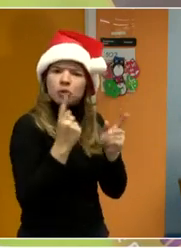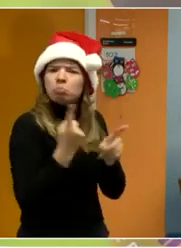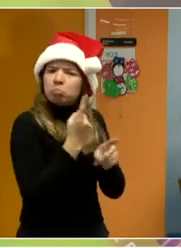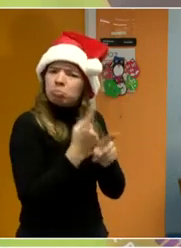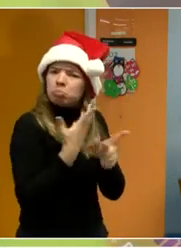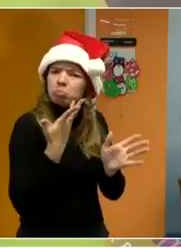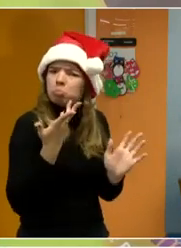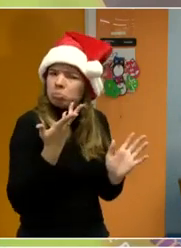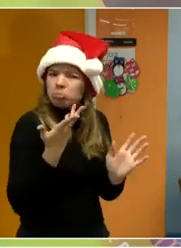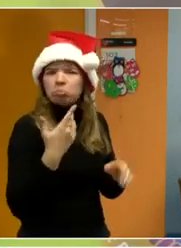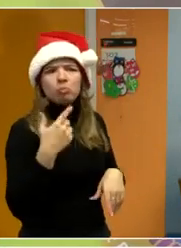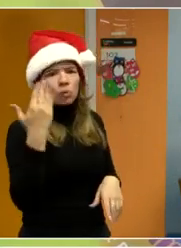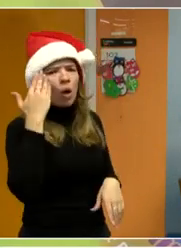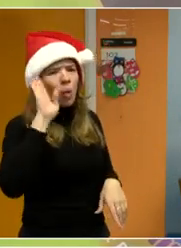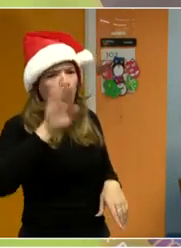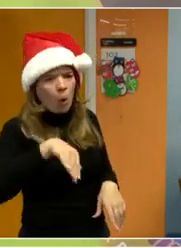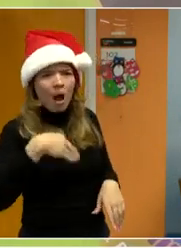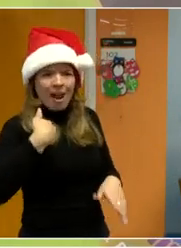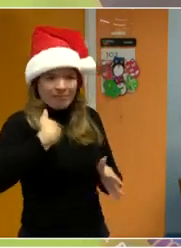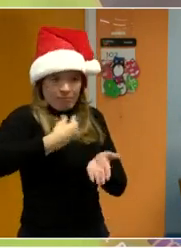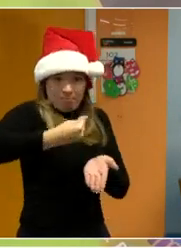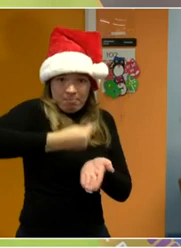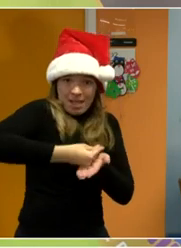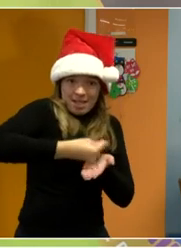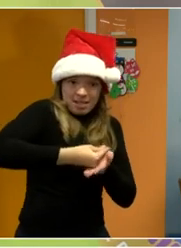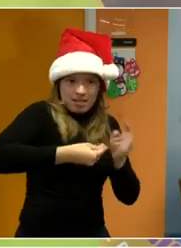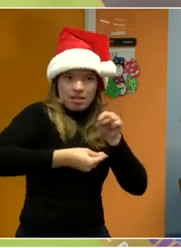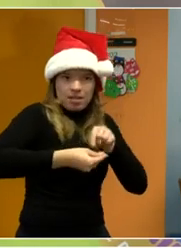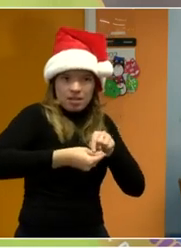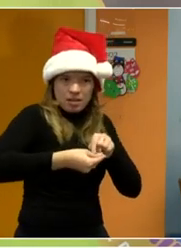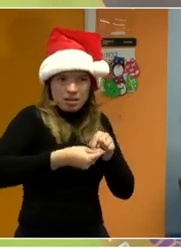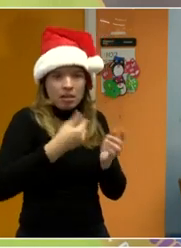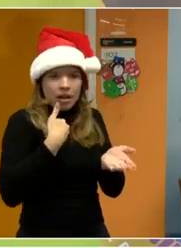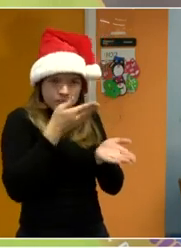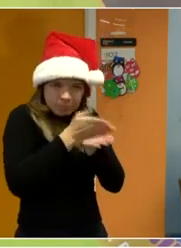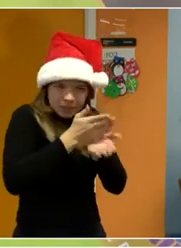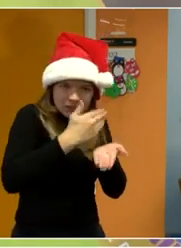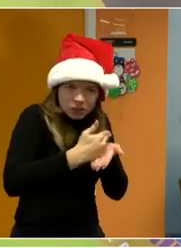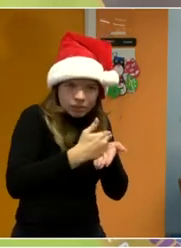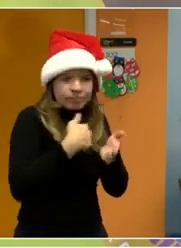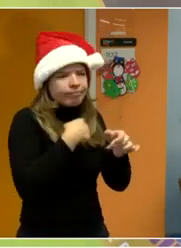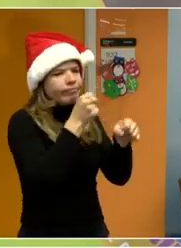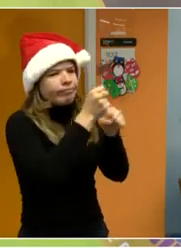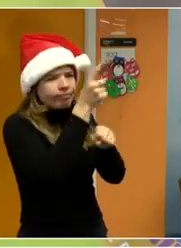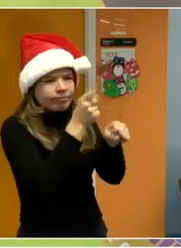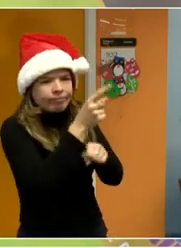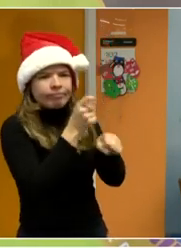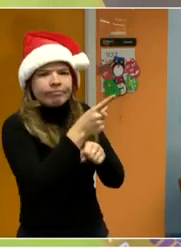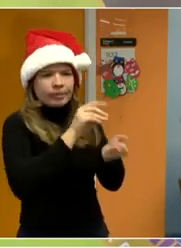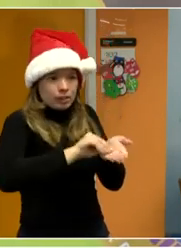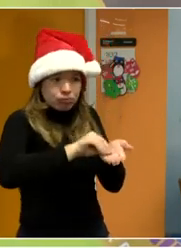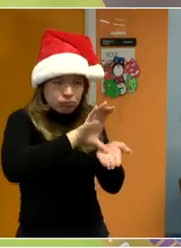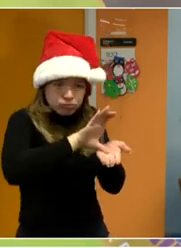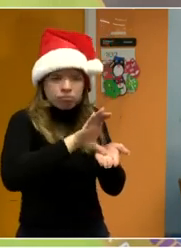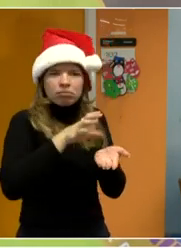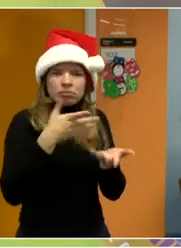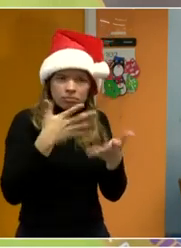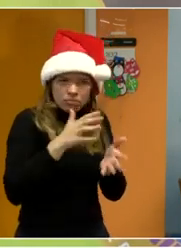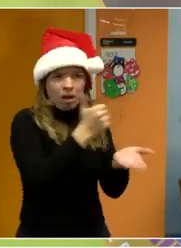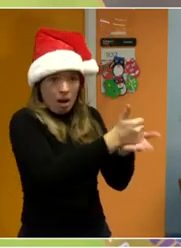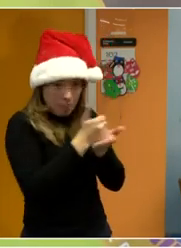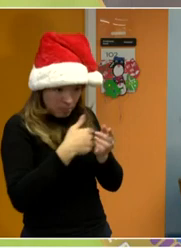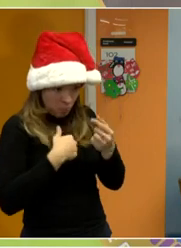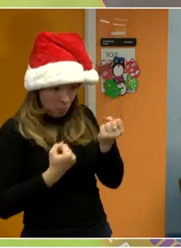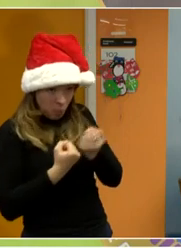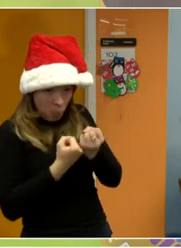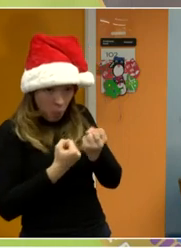a fund that is usually annually replenished to help us support